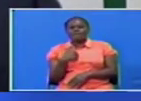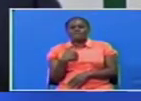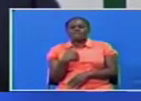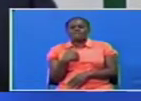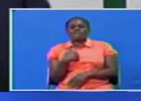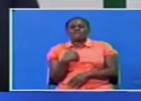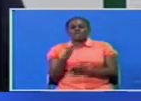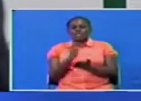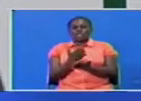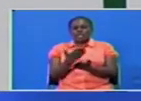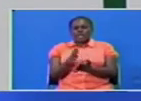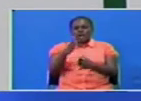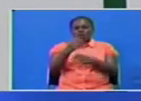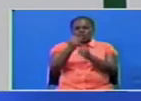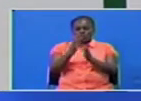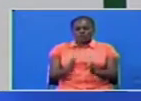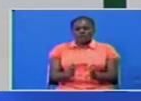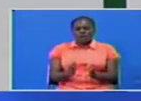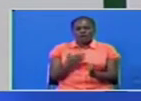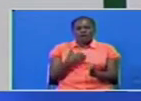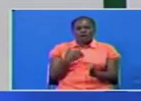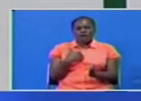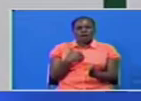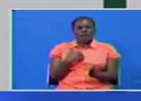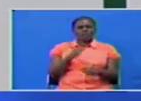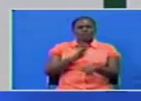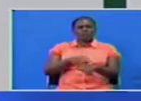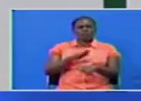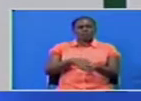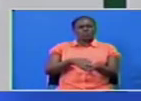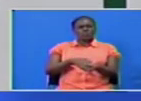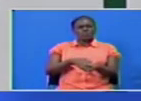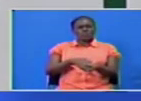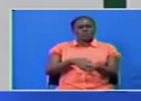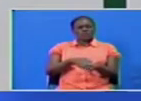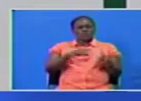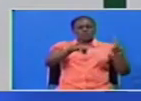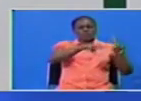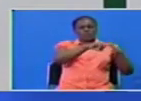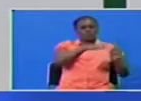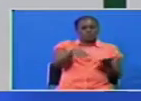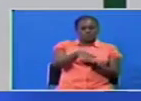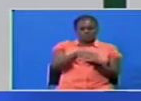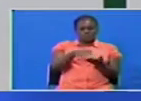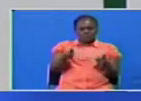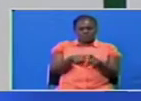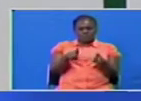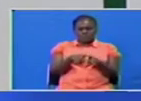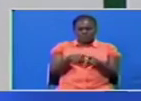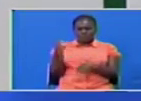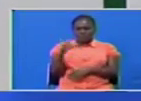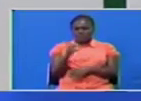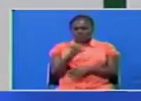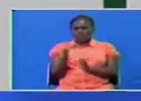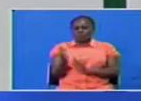we have a shareholder base sufficient to literally double the size of the business we are doing in terms of deposit base. And so in terms of capitalization, the strategy